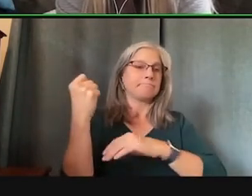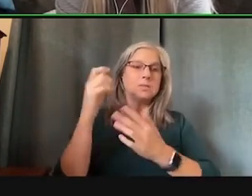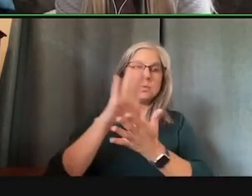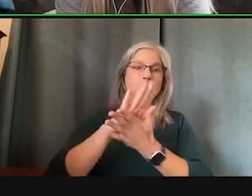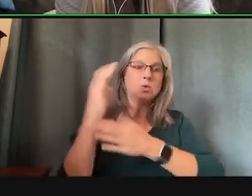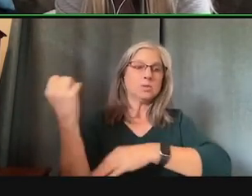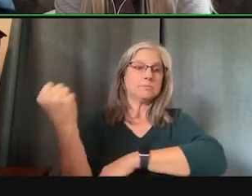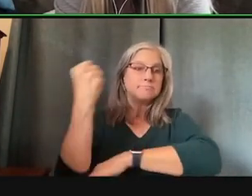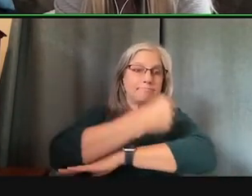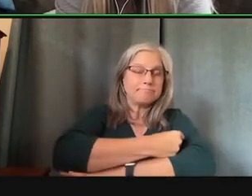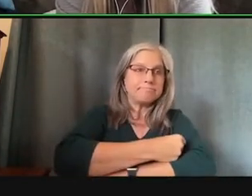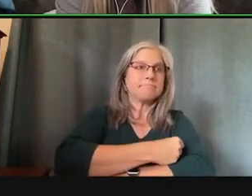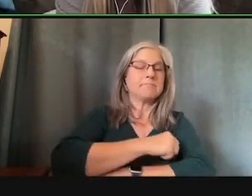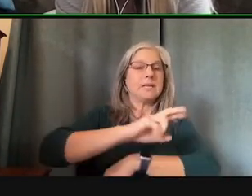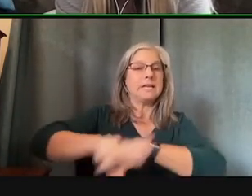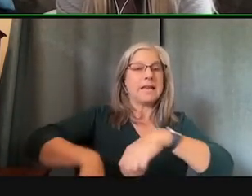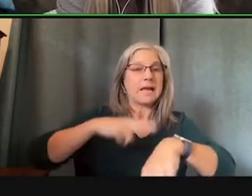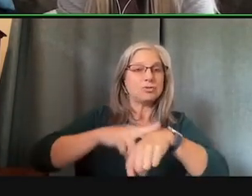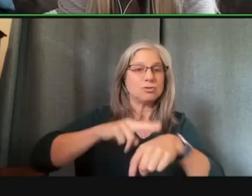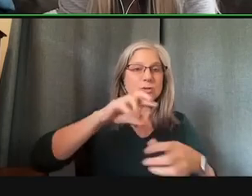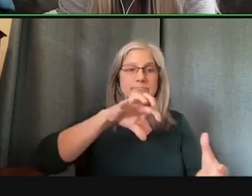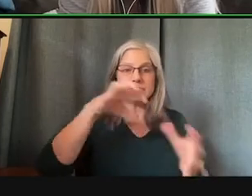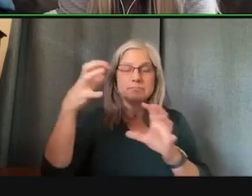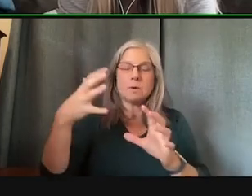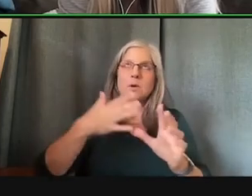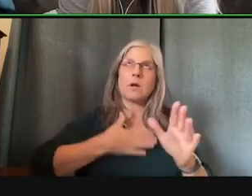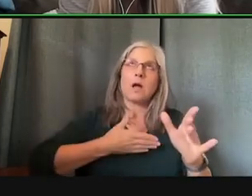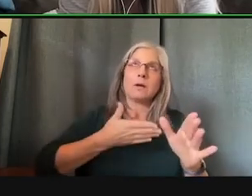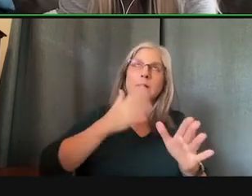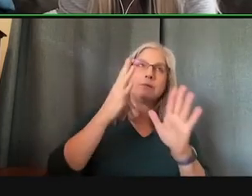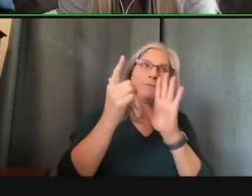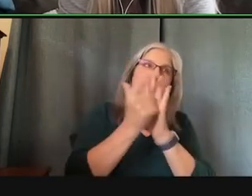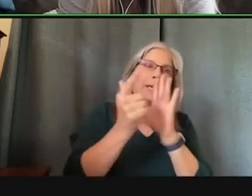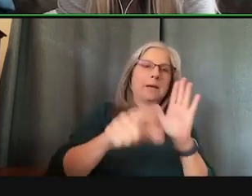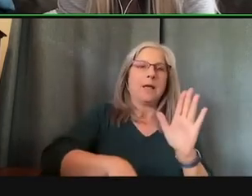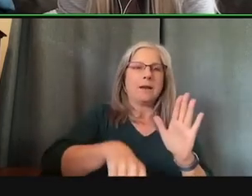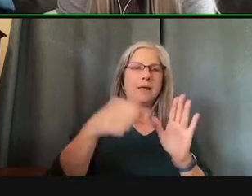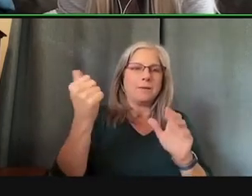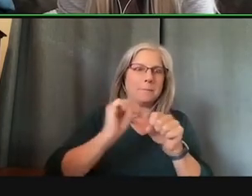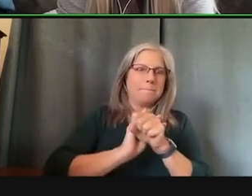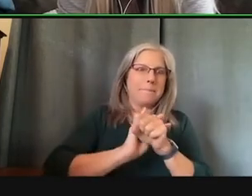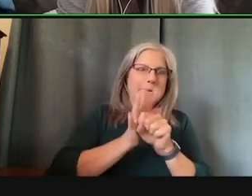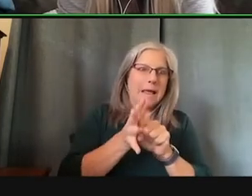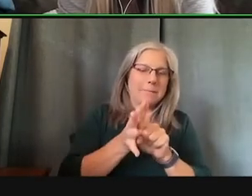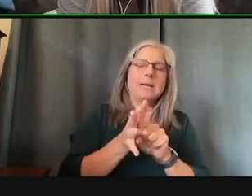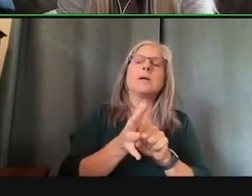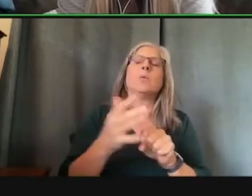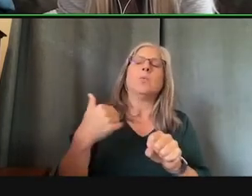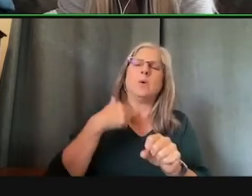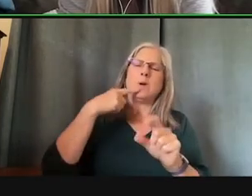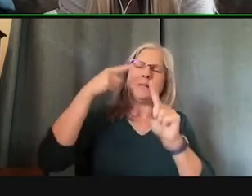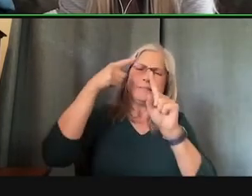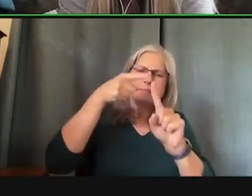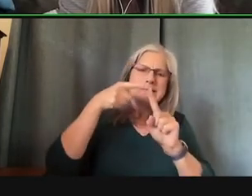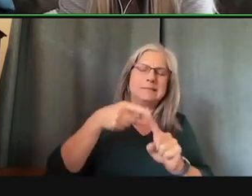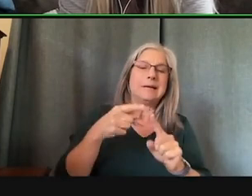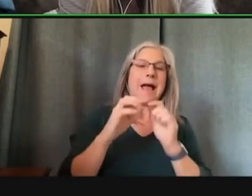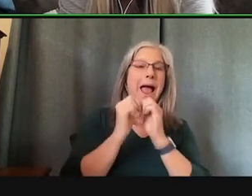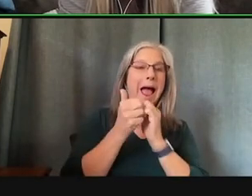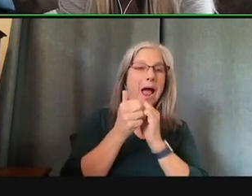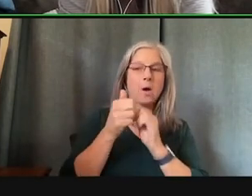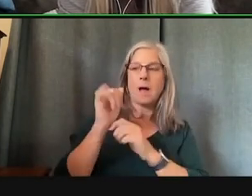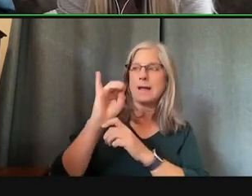natural disaster, or God forbid, another pandemic, we will specify how the IEP will